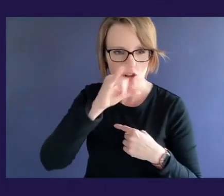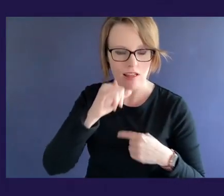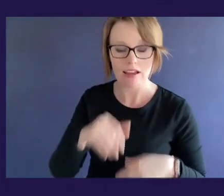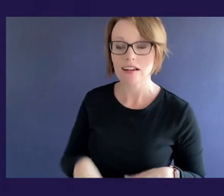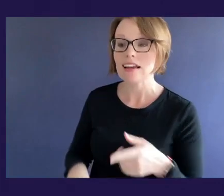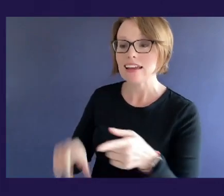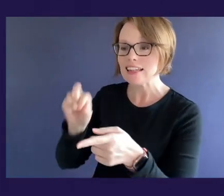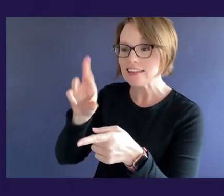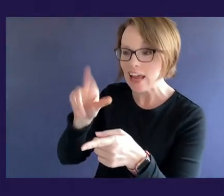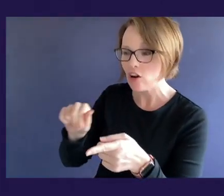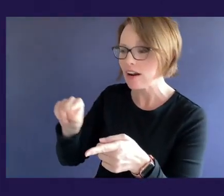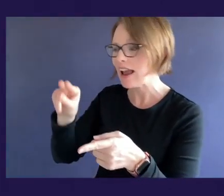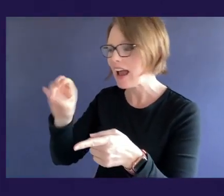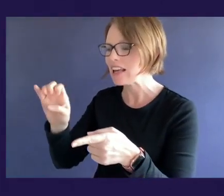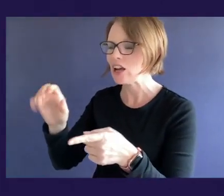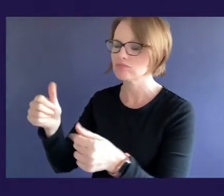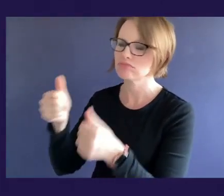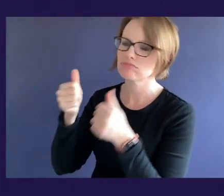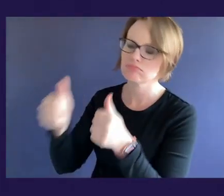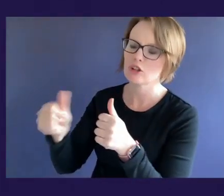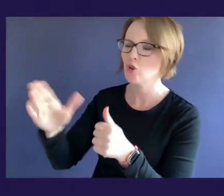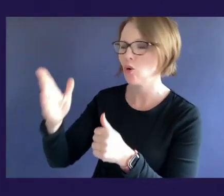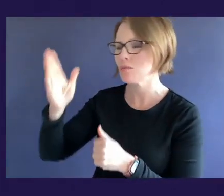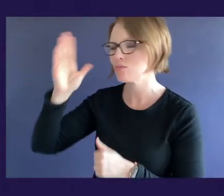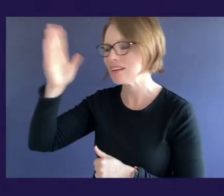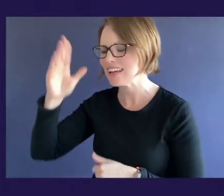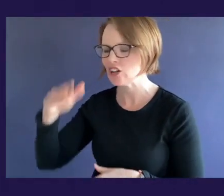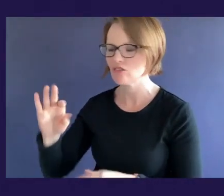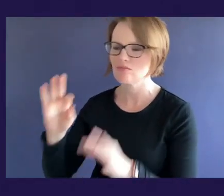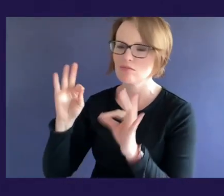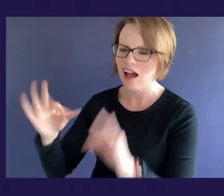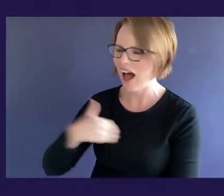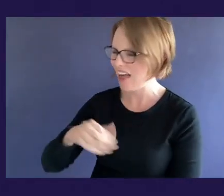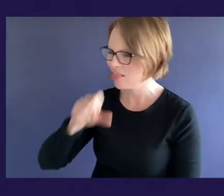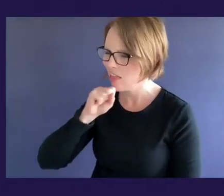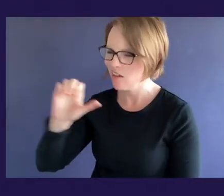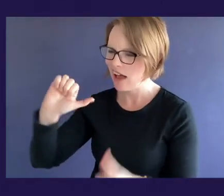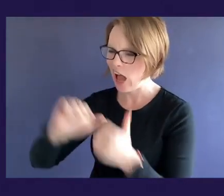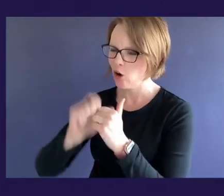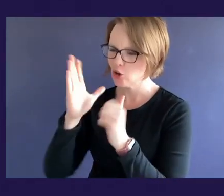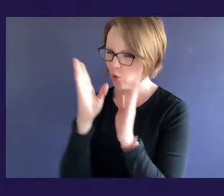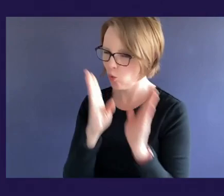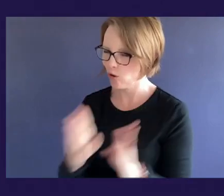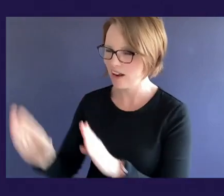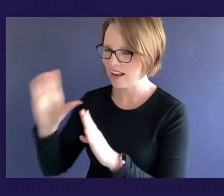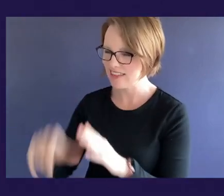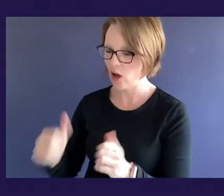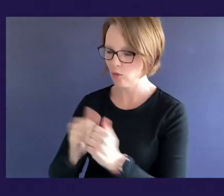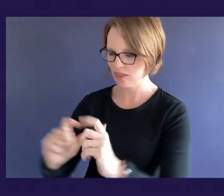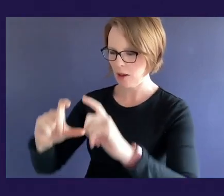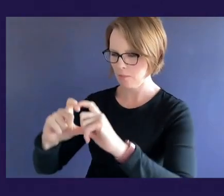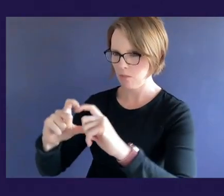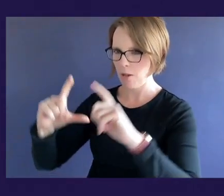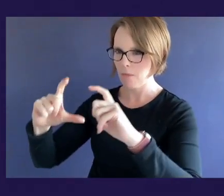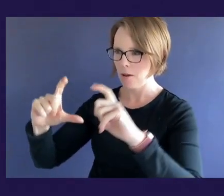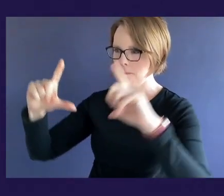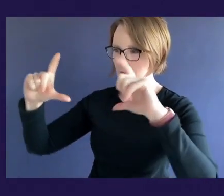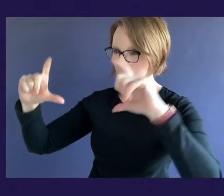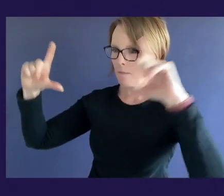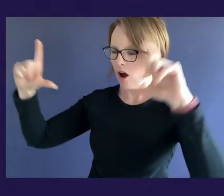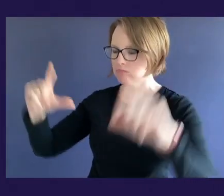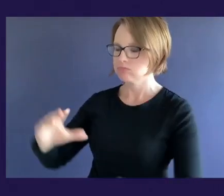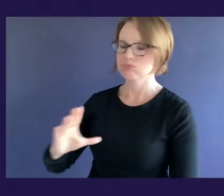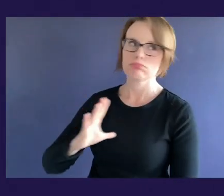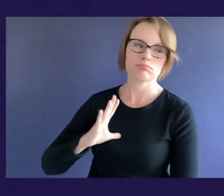presentation. I love the way it's organized through those levels, and it really is organized so well. So we could have many questions. We